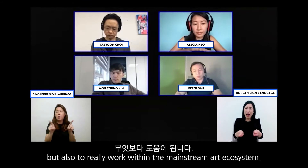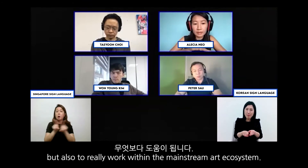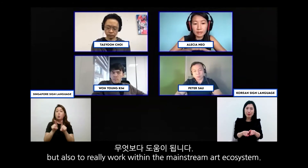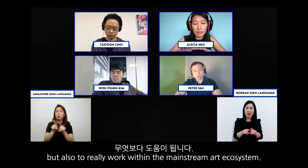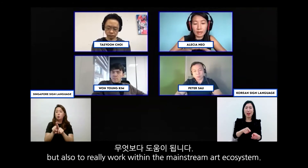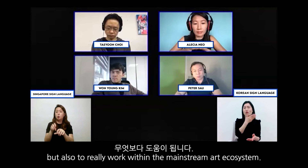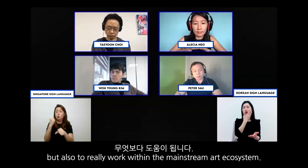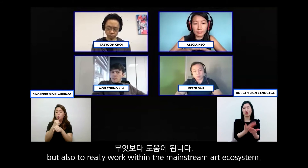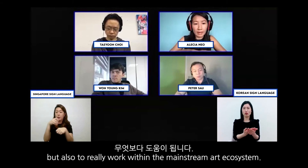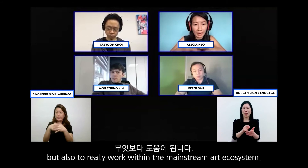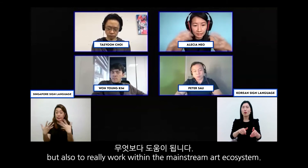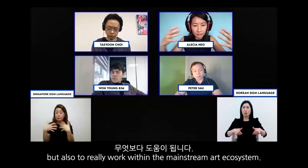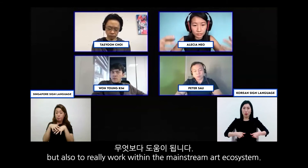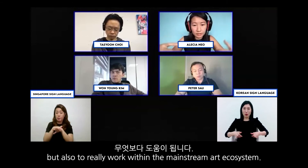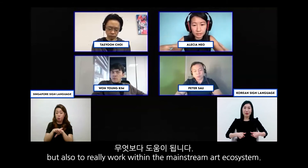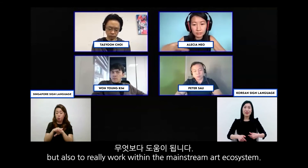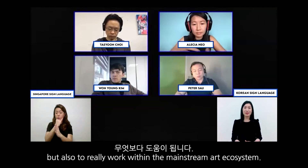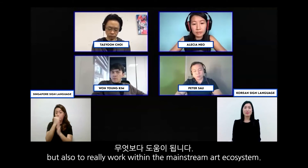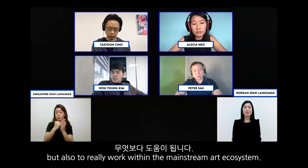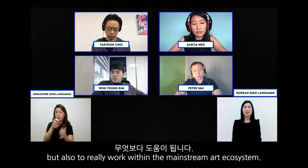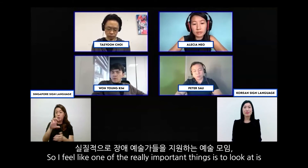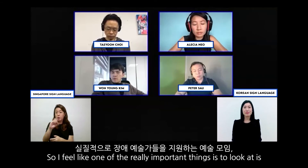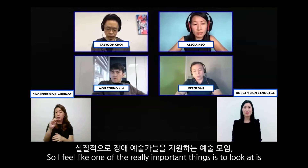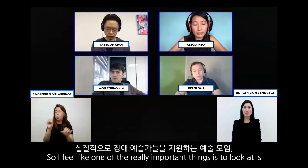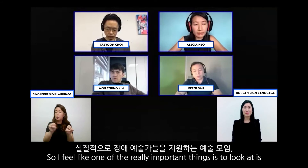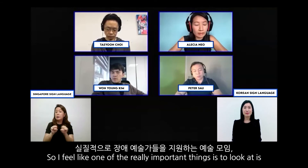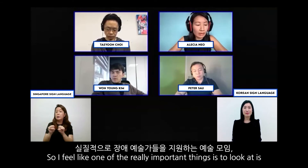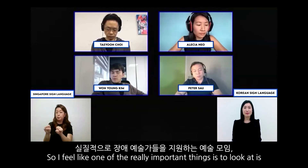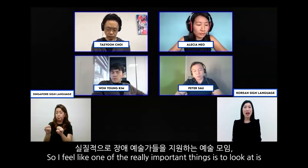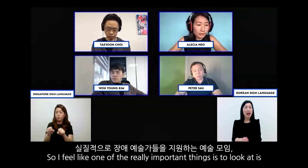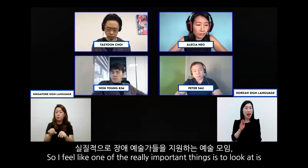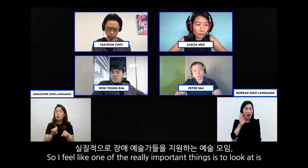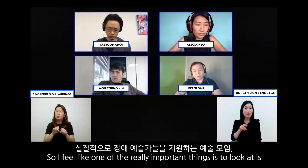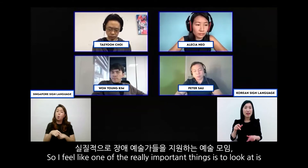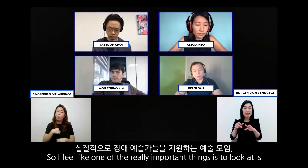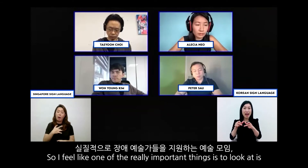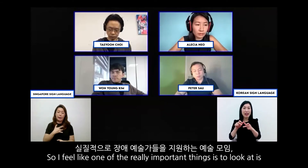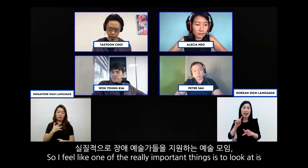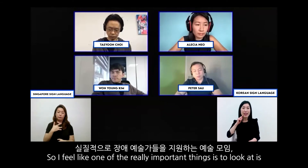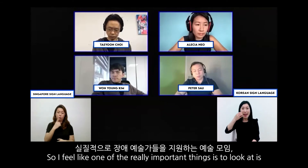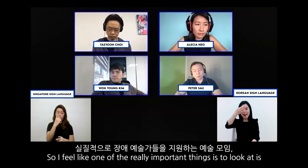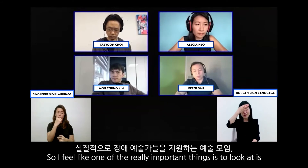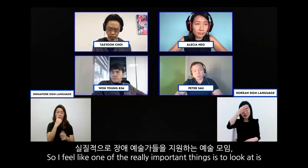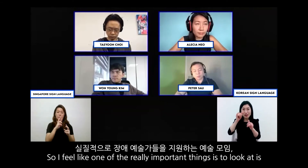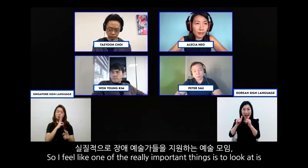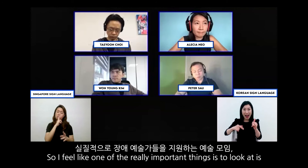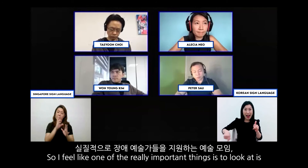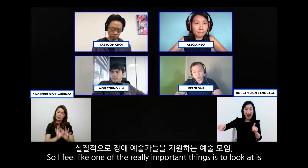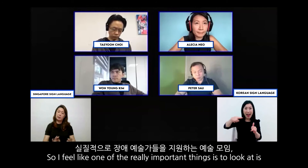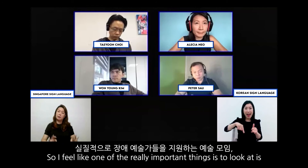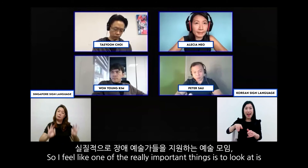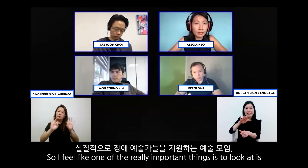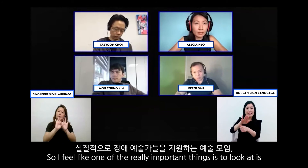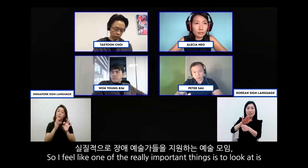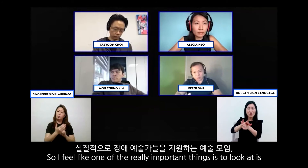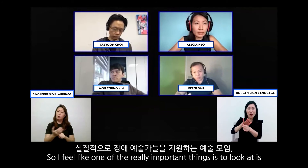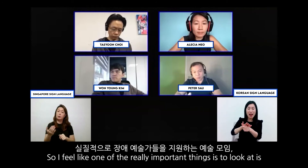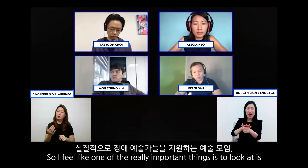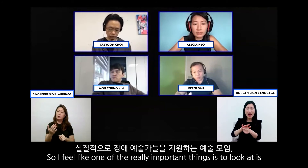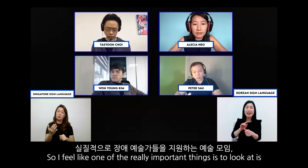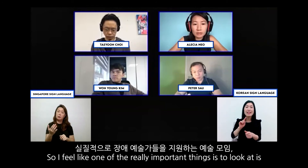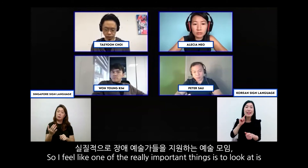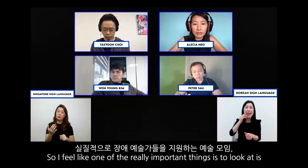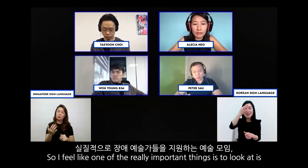mainstream art ecosystem. So I feel like one of the